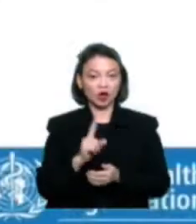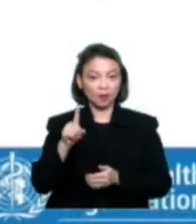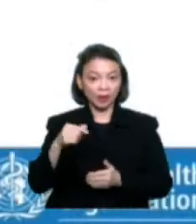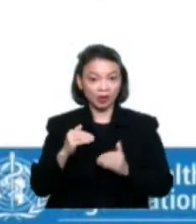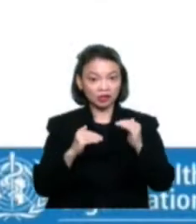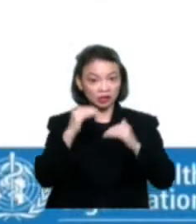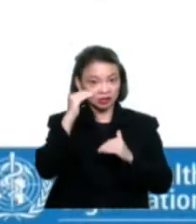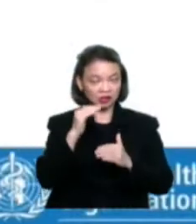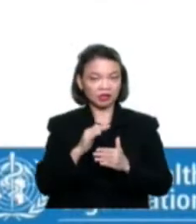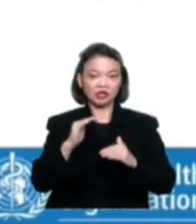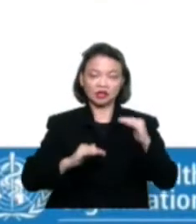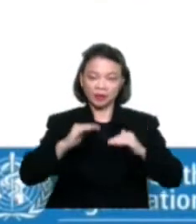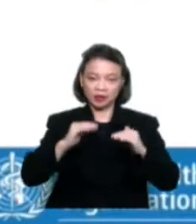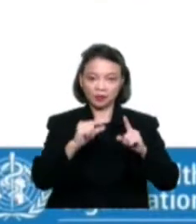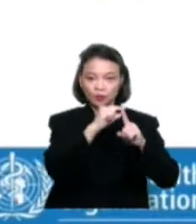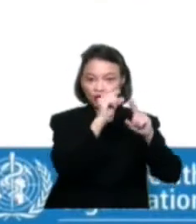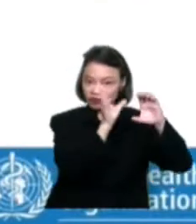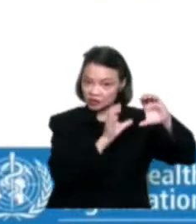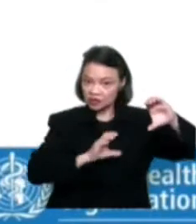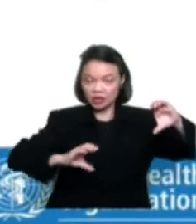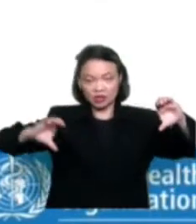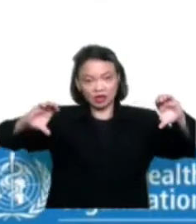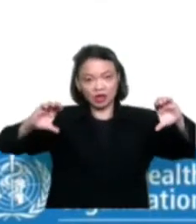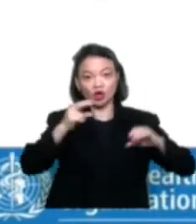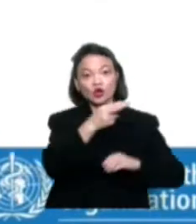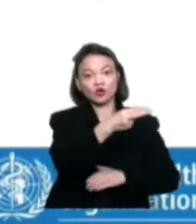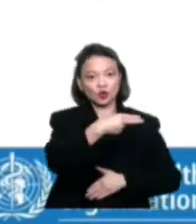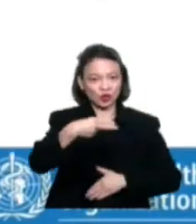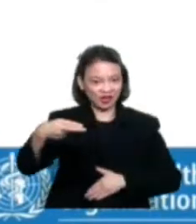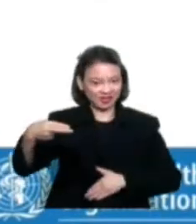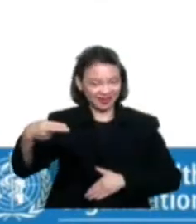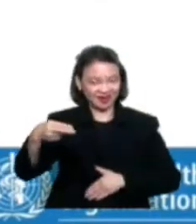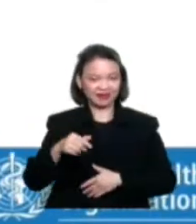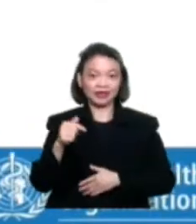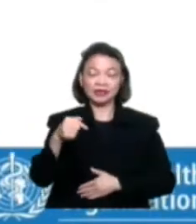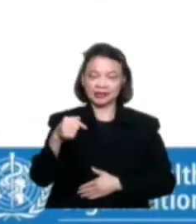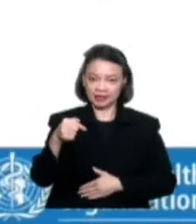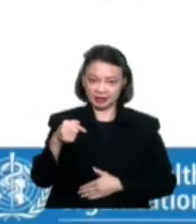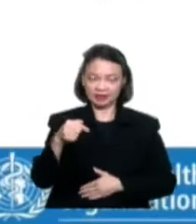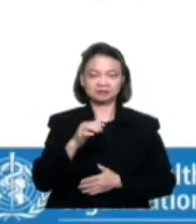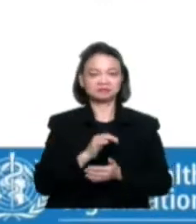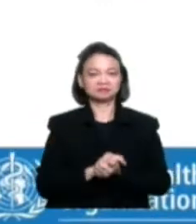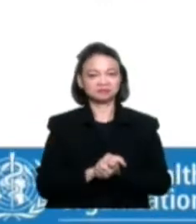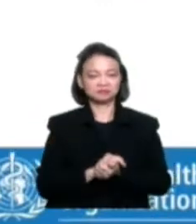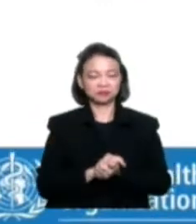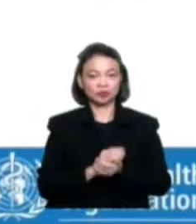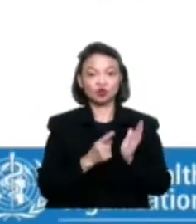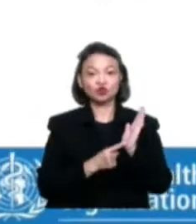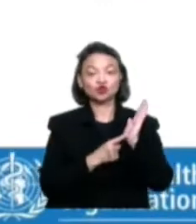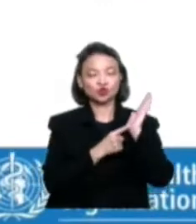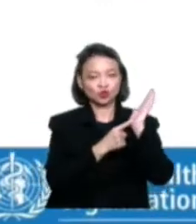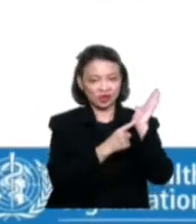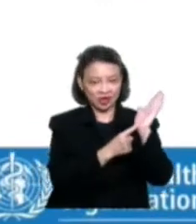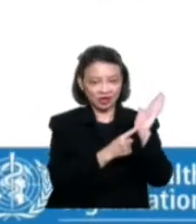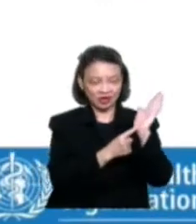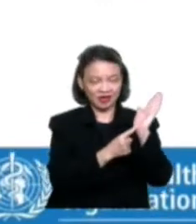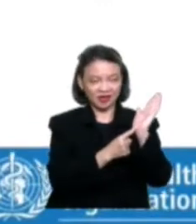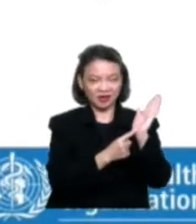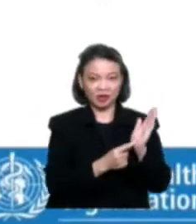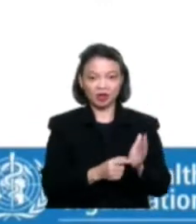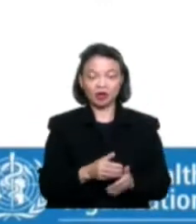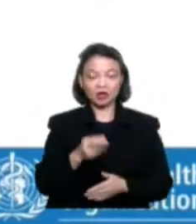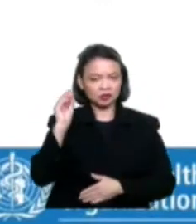more than 80% coverage for this age group. And that clearly shows as a proxy indicator how well Jakarta is doing on the pandemic. So